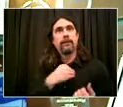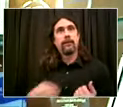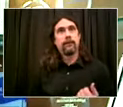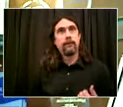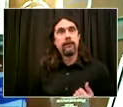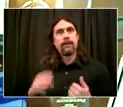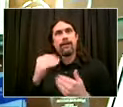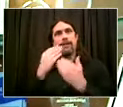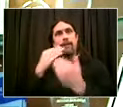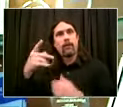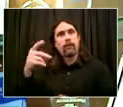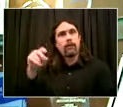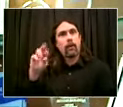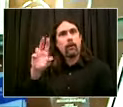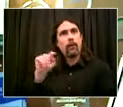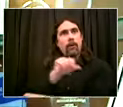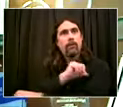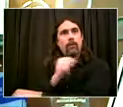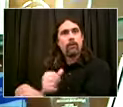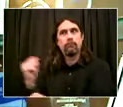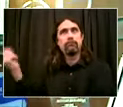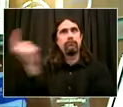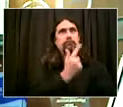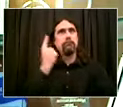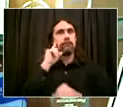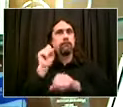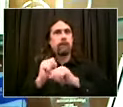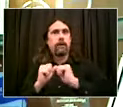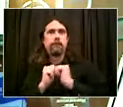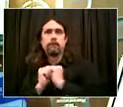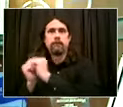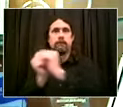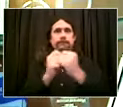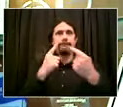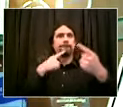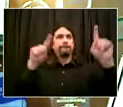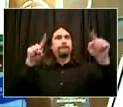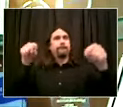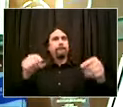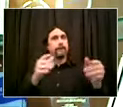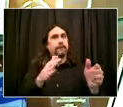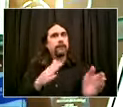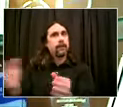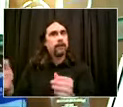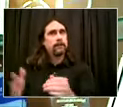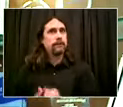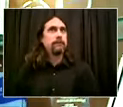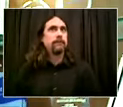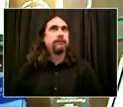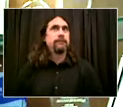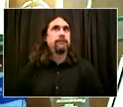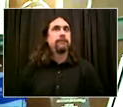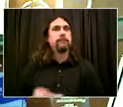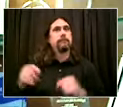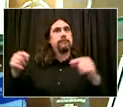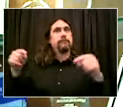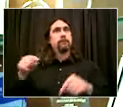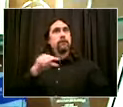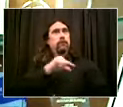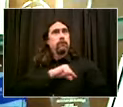today's announcement possible. You know, Queens is the gateway to the rest of the country and the world because of